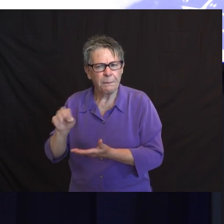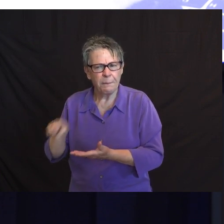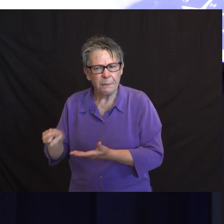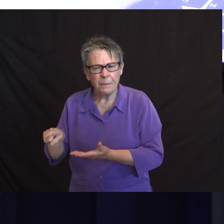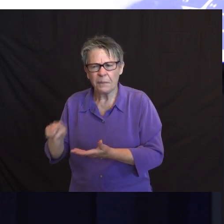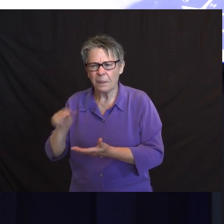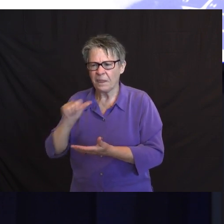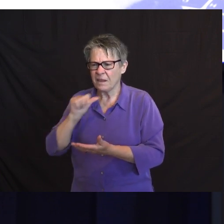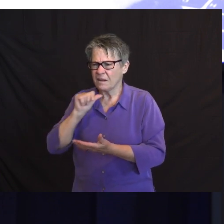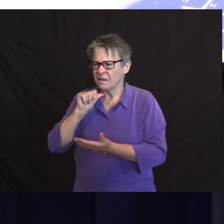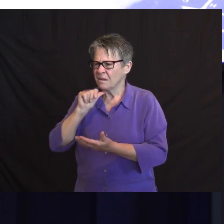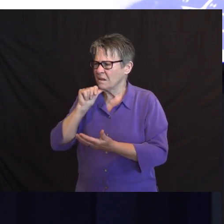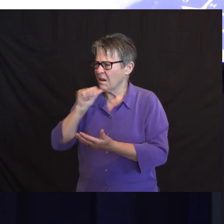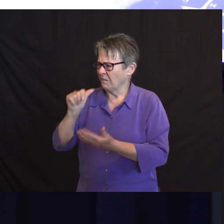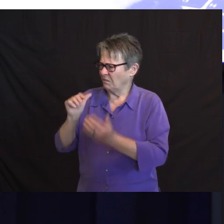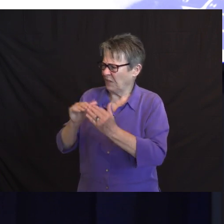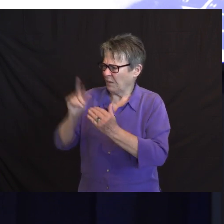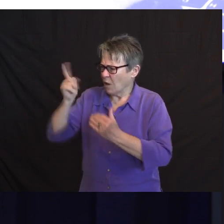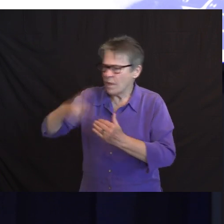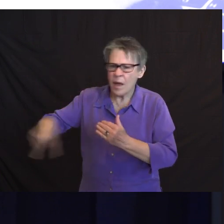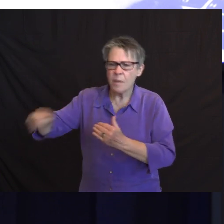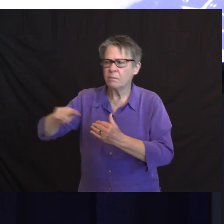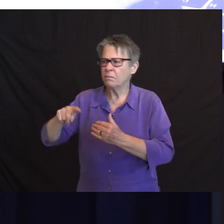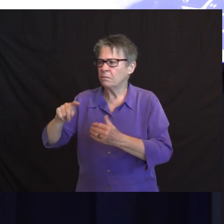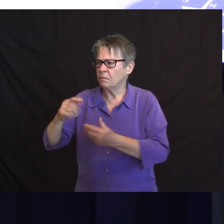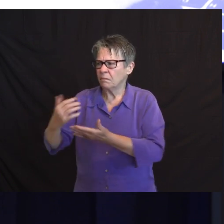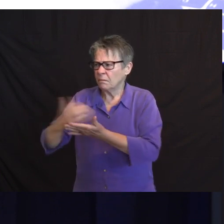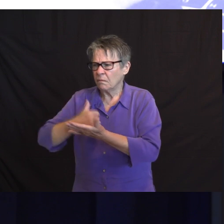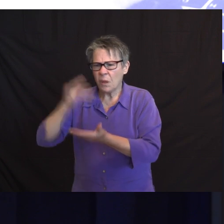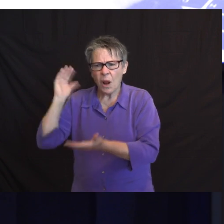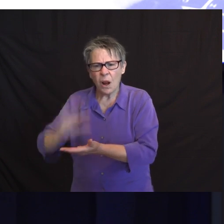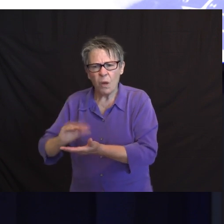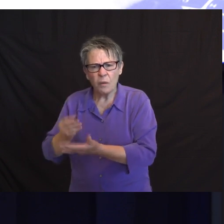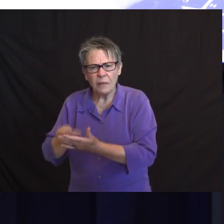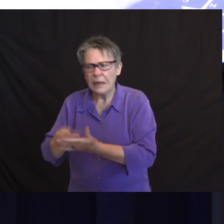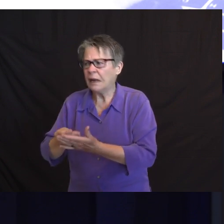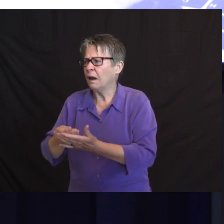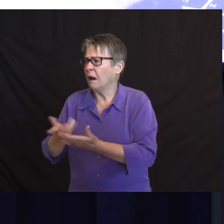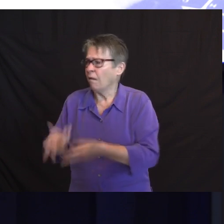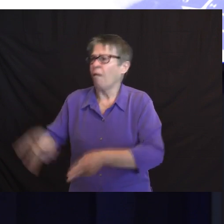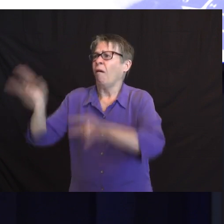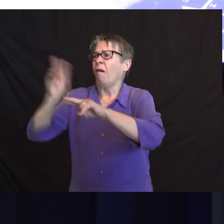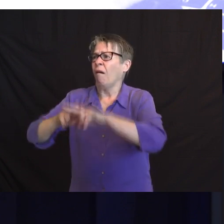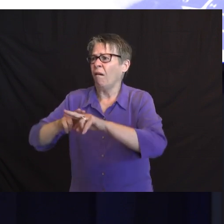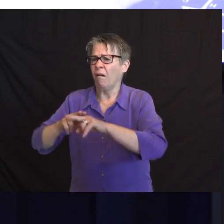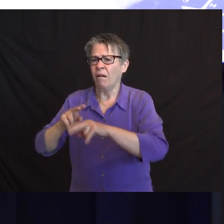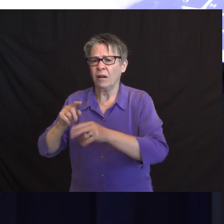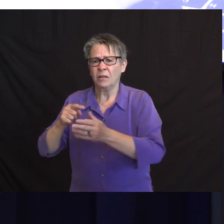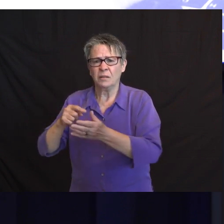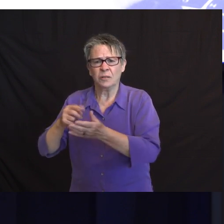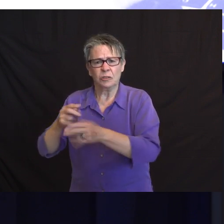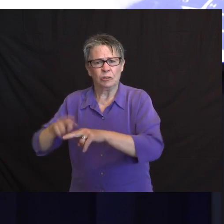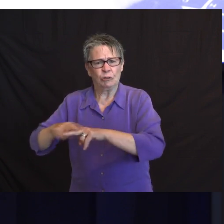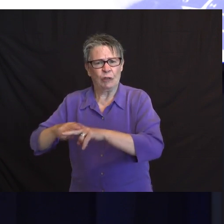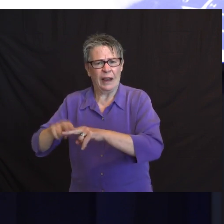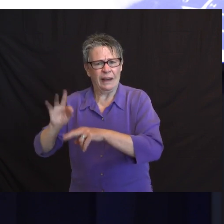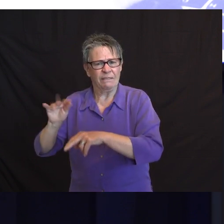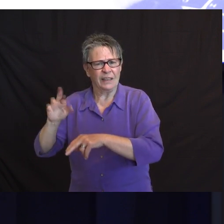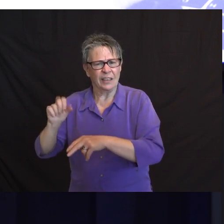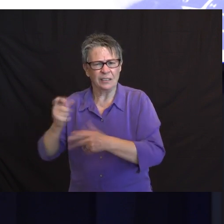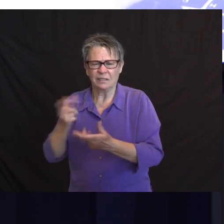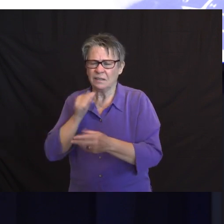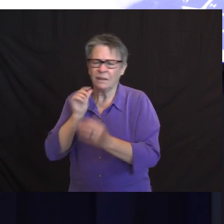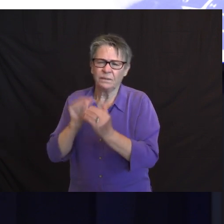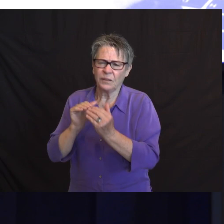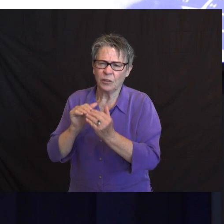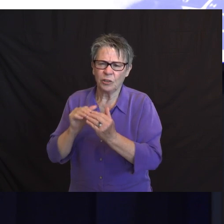is, I would agree with the governor, it seems very untimely. But I think the importance of particularly the 5-year capital plan and